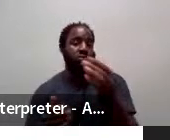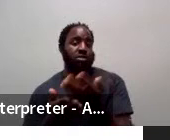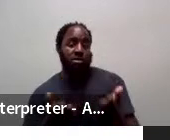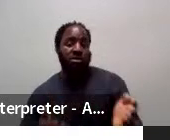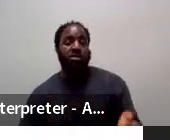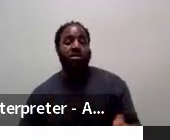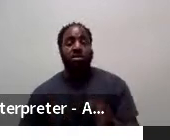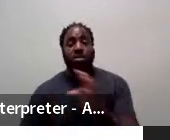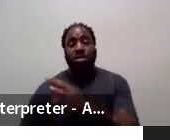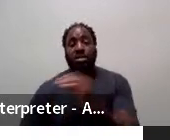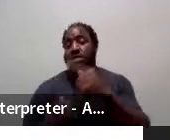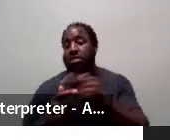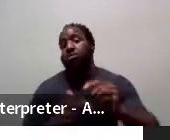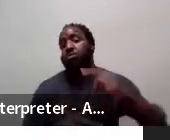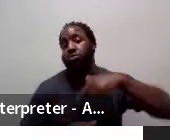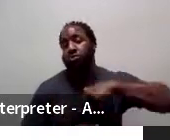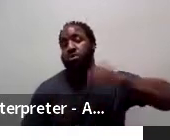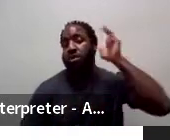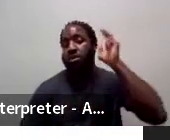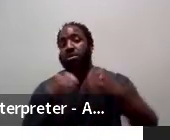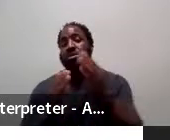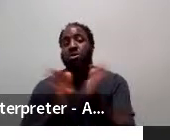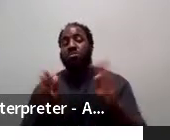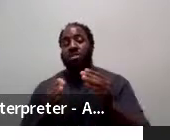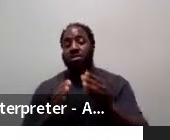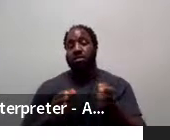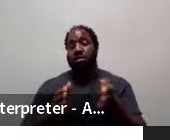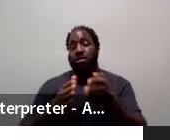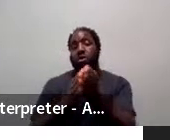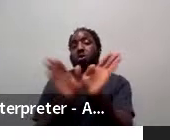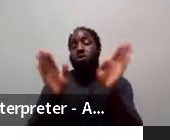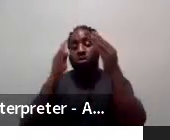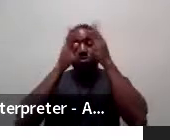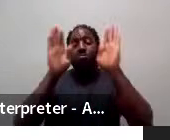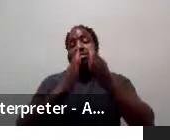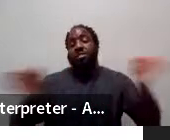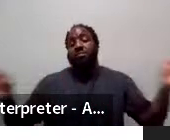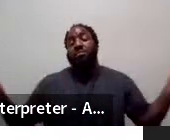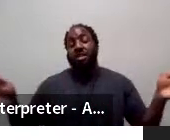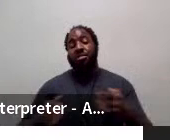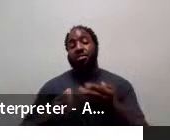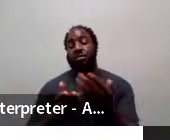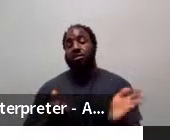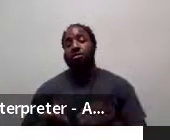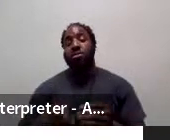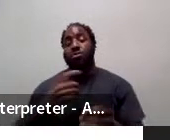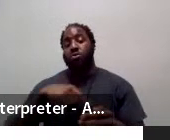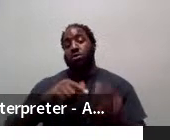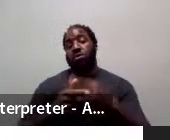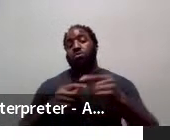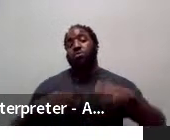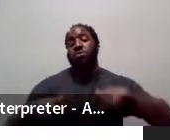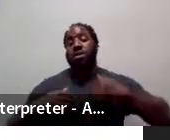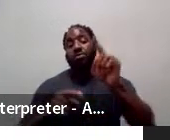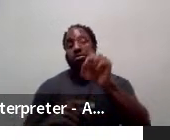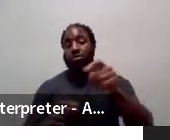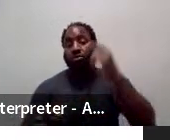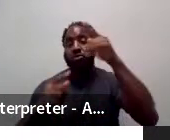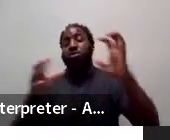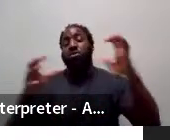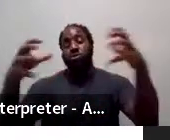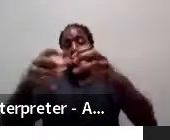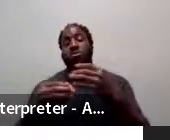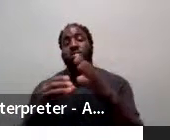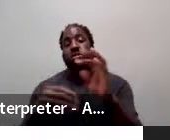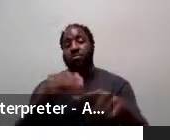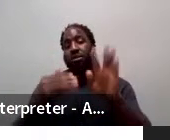hear about the open space items and how we plan to move that forward. And we have a question for the group in terms of how we should best